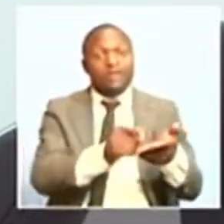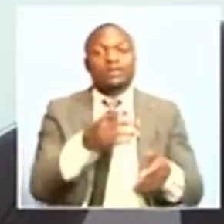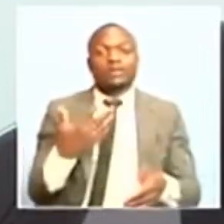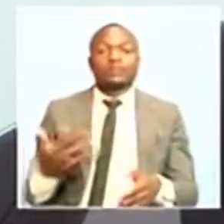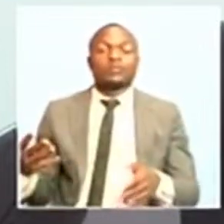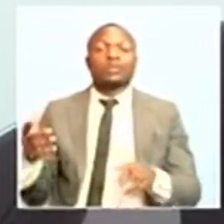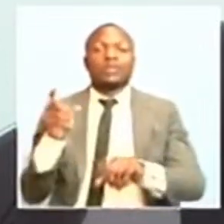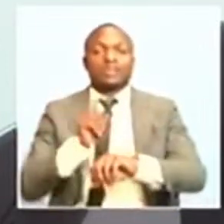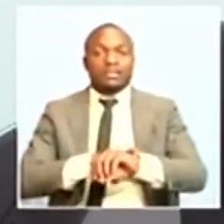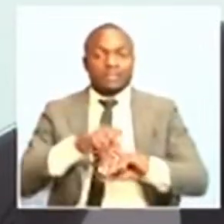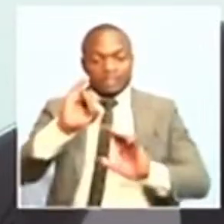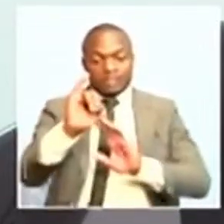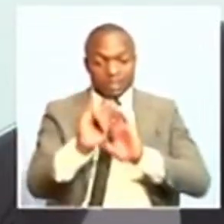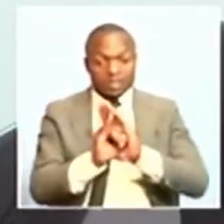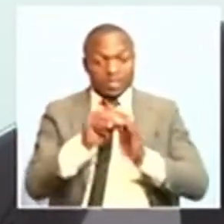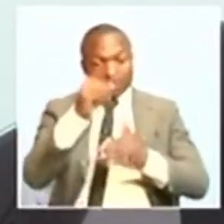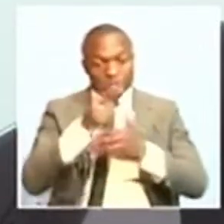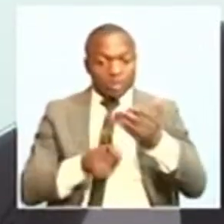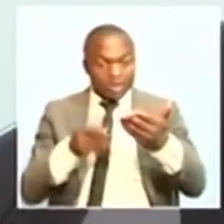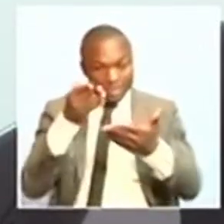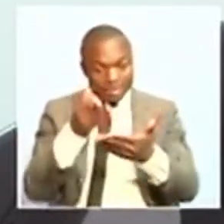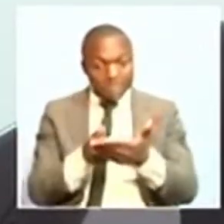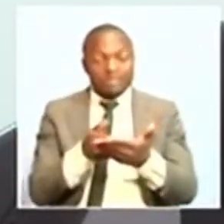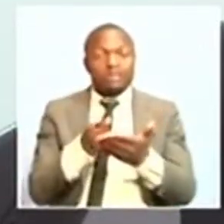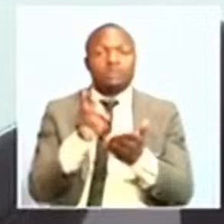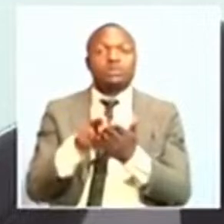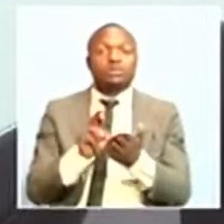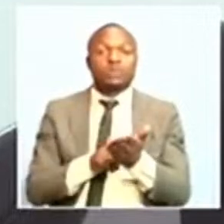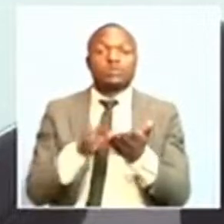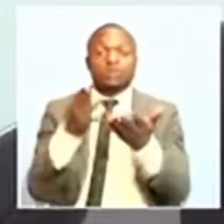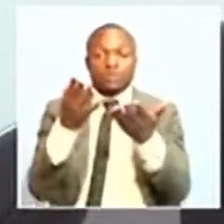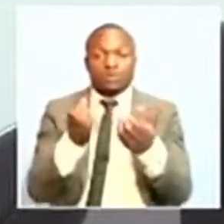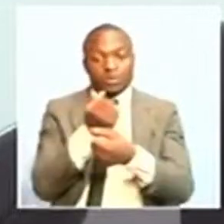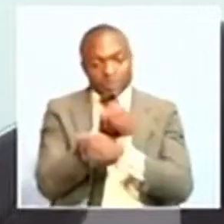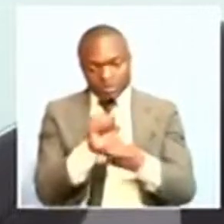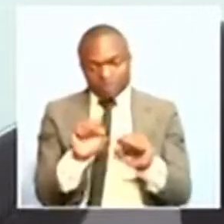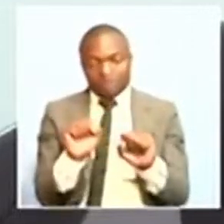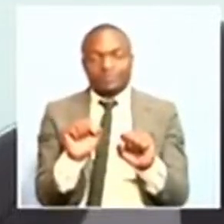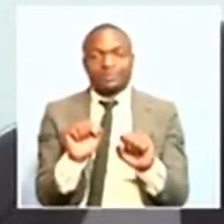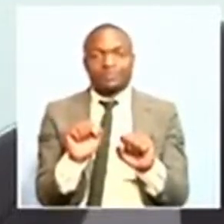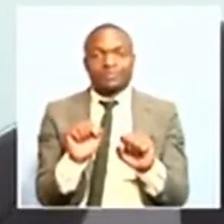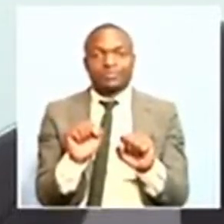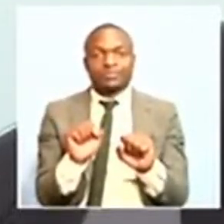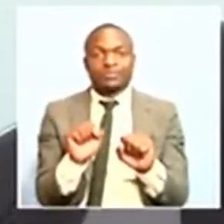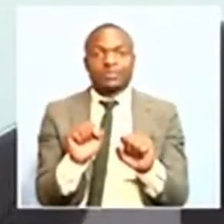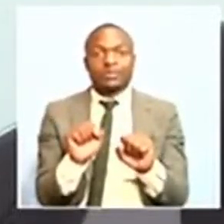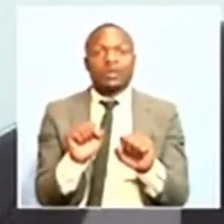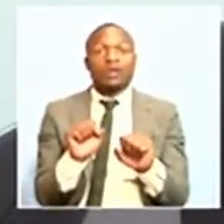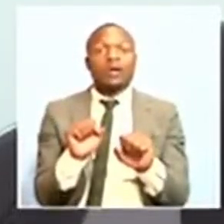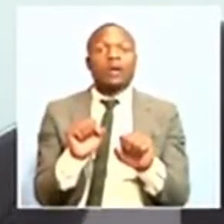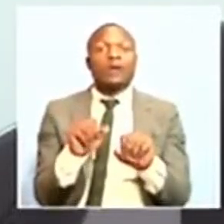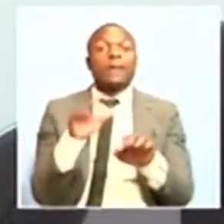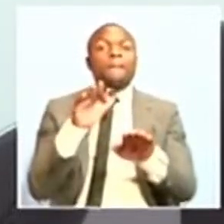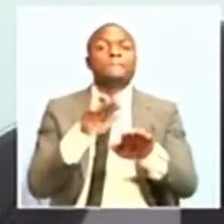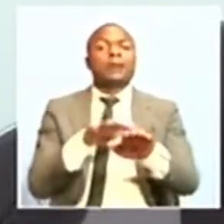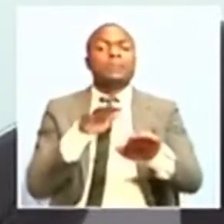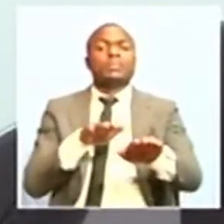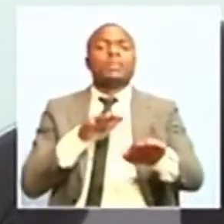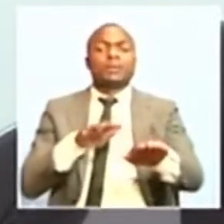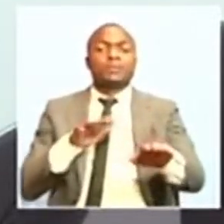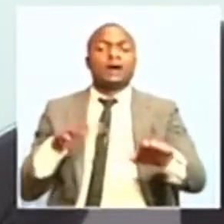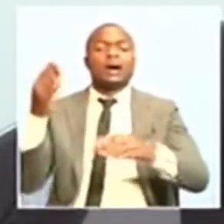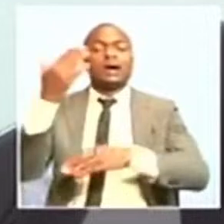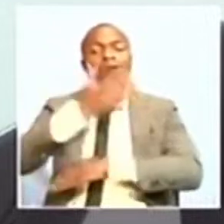this measure, Honorable Chair, is trying to cure is to cure congestion also at the